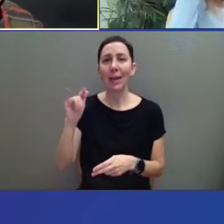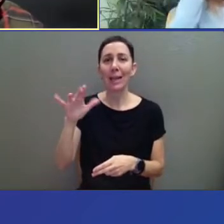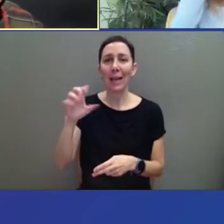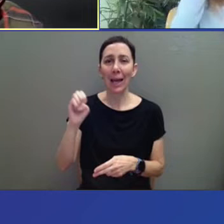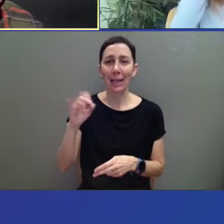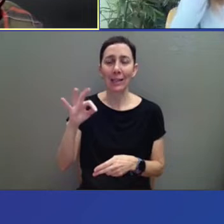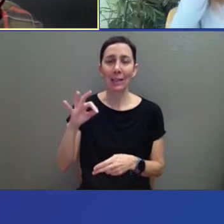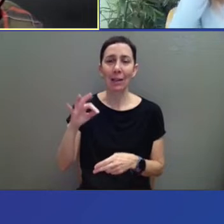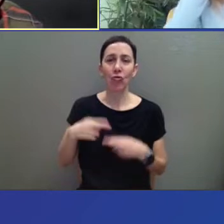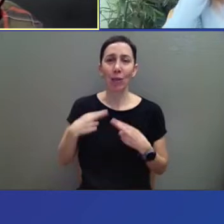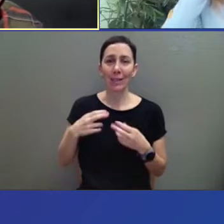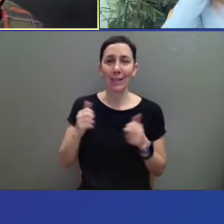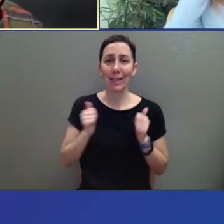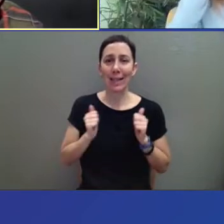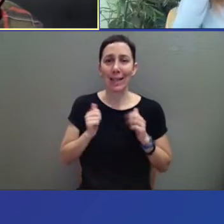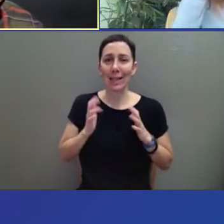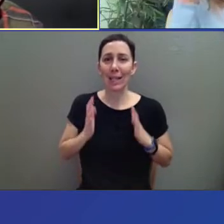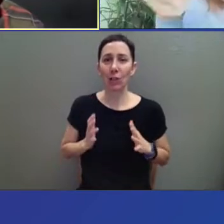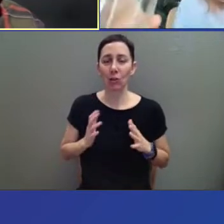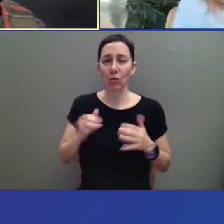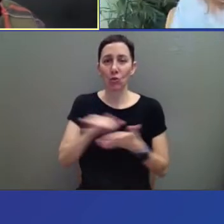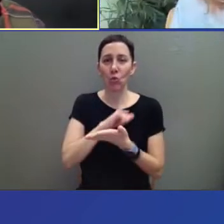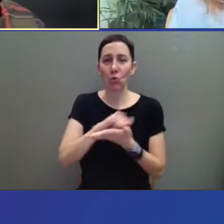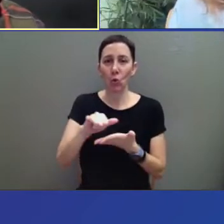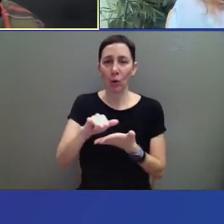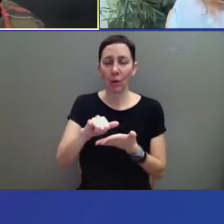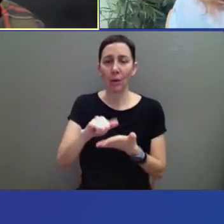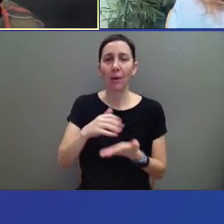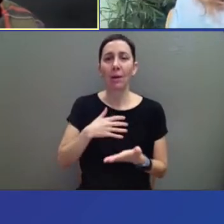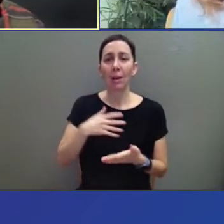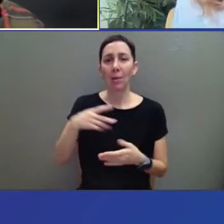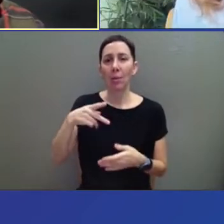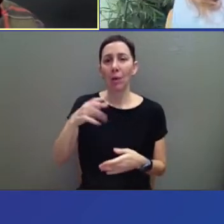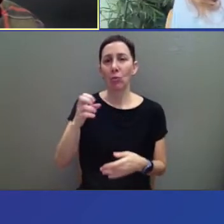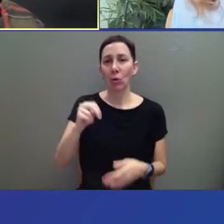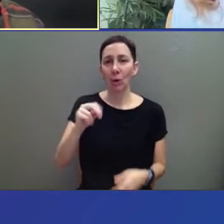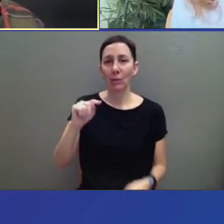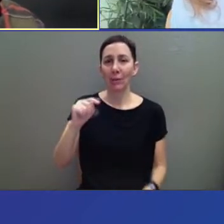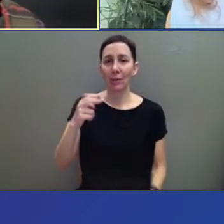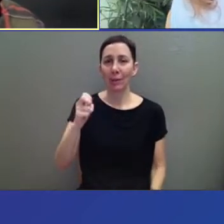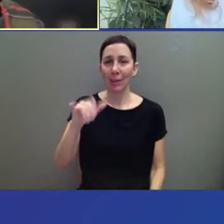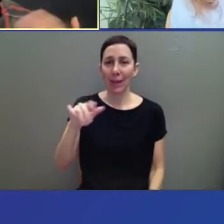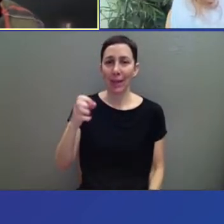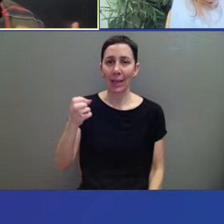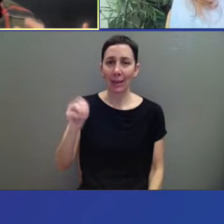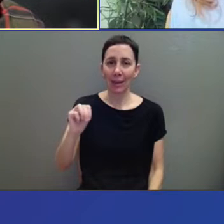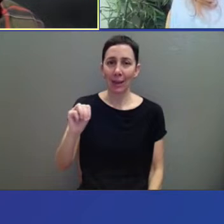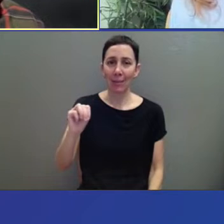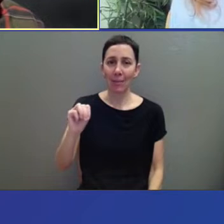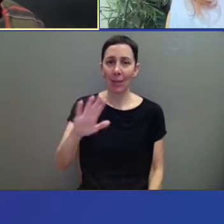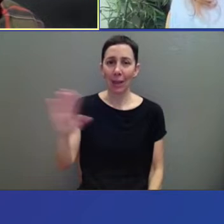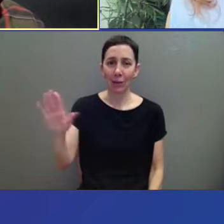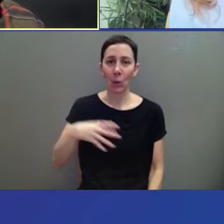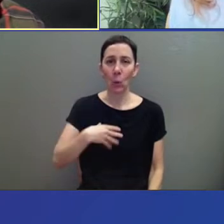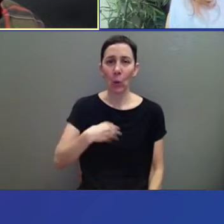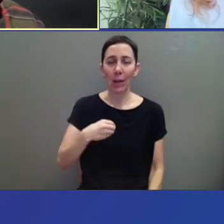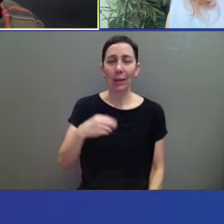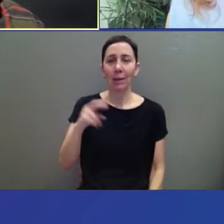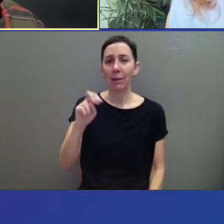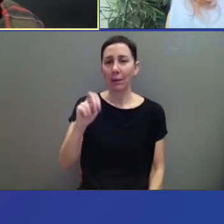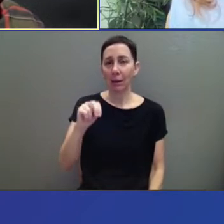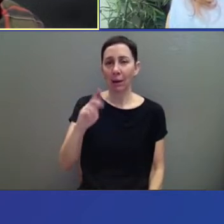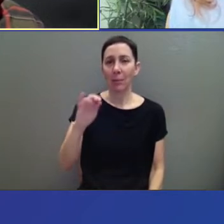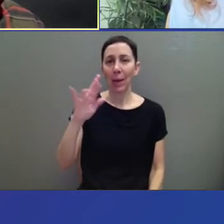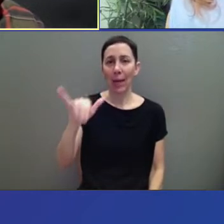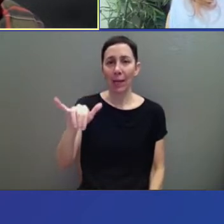York. I'm very happy to be here with you all today. My pronouns are they, them, theirs. I am a white non-binary person with